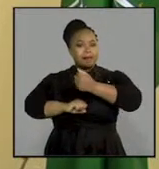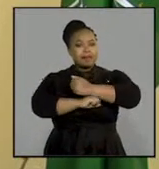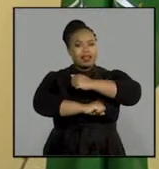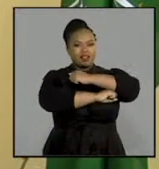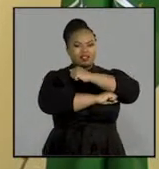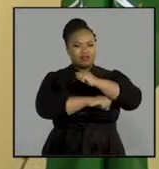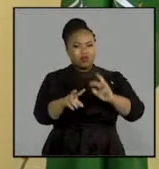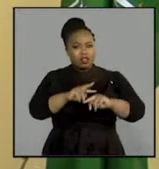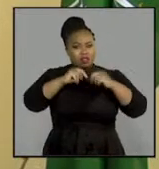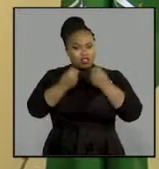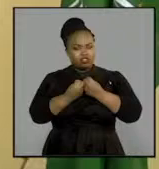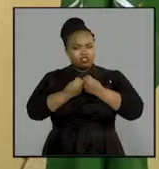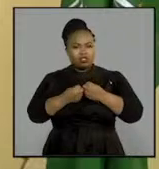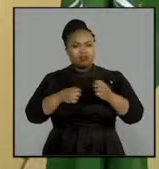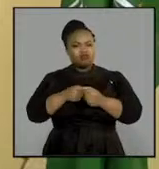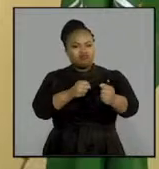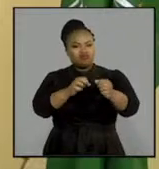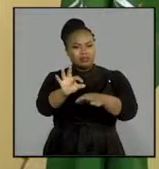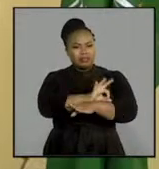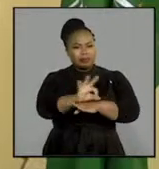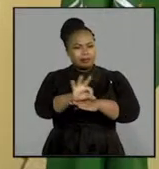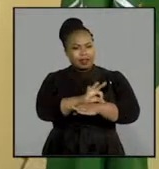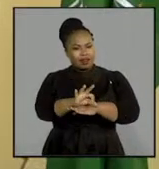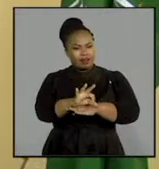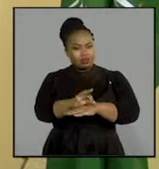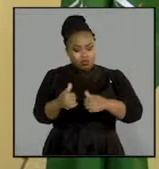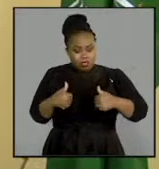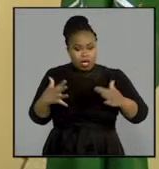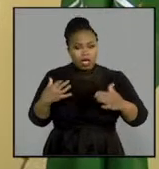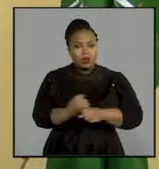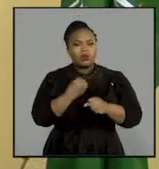pillars of the National Strategic Plan.